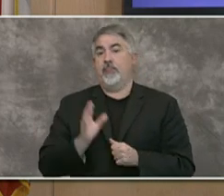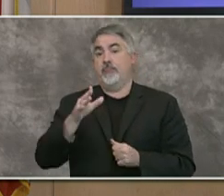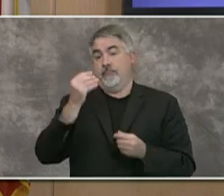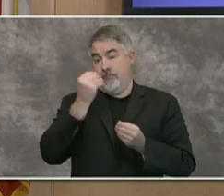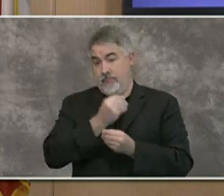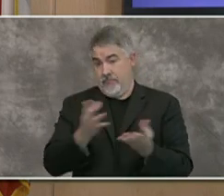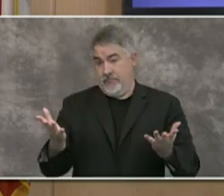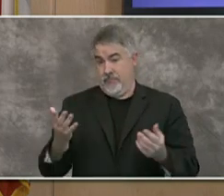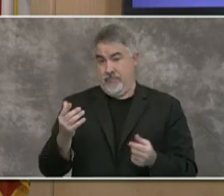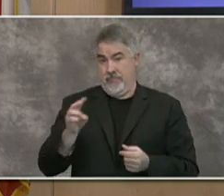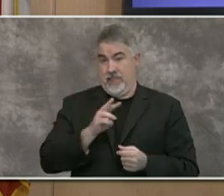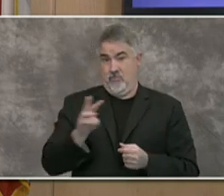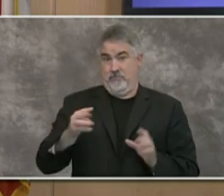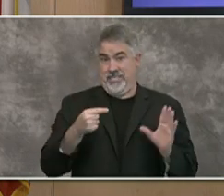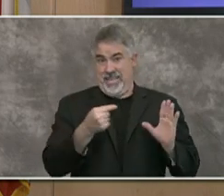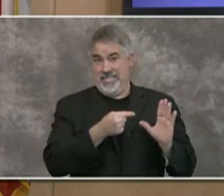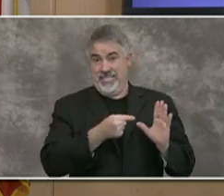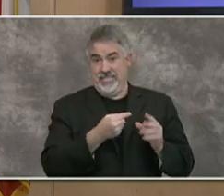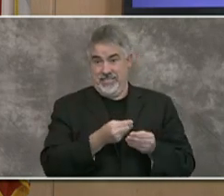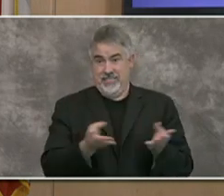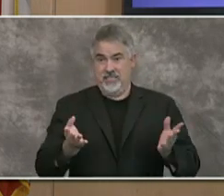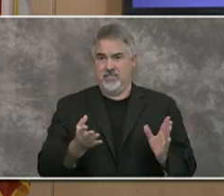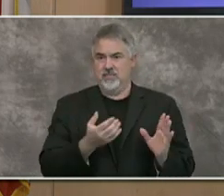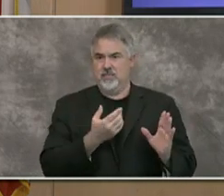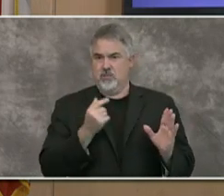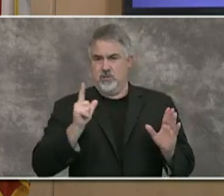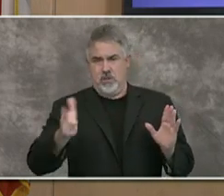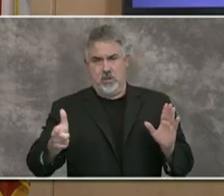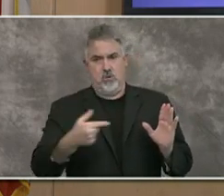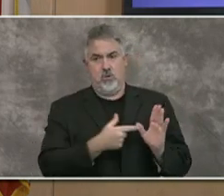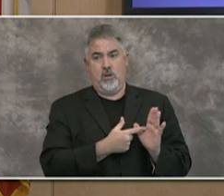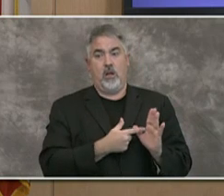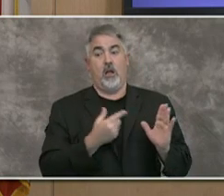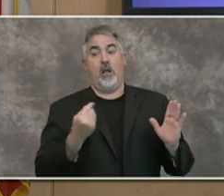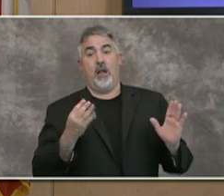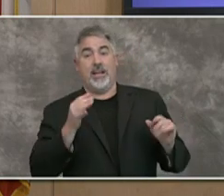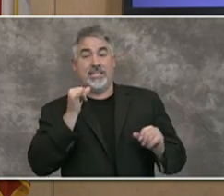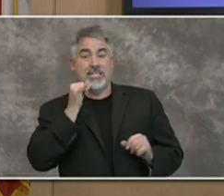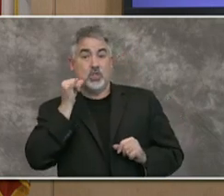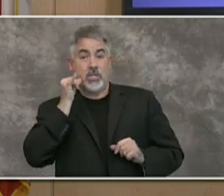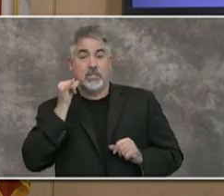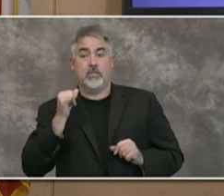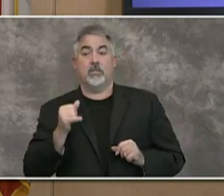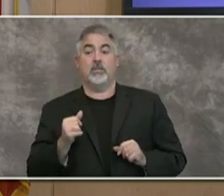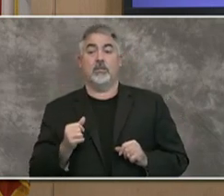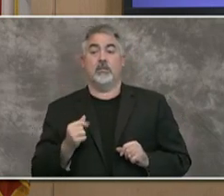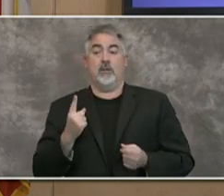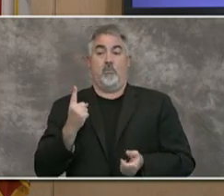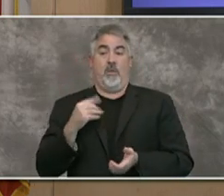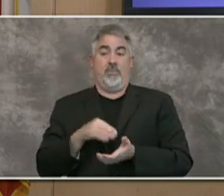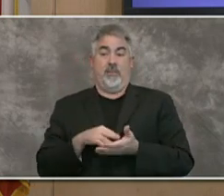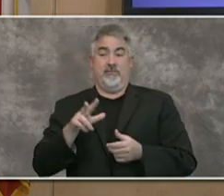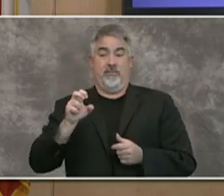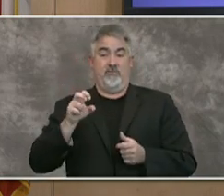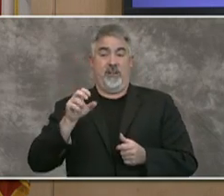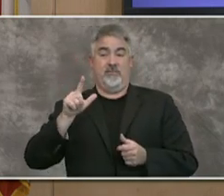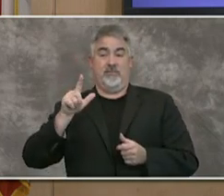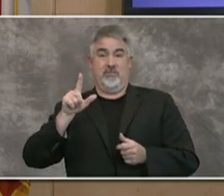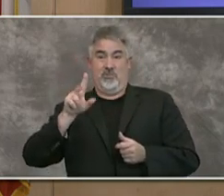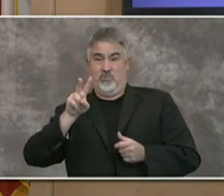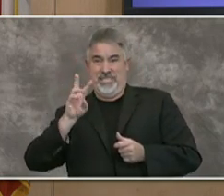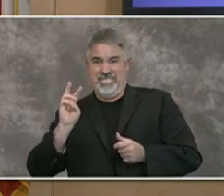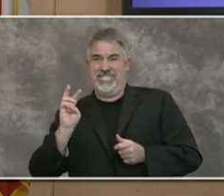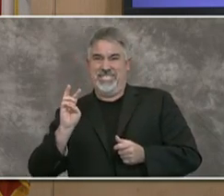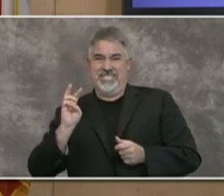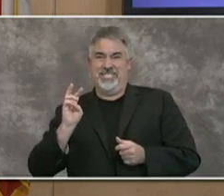website today, but I want to put in context that as of yesterday's number, which is what we will see, 1,326, that was yesterday, we're going to have an